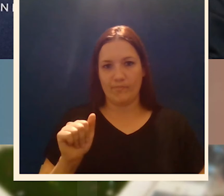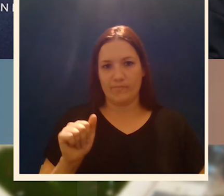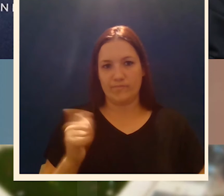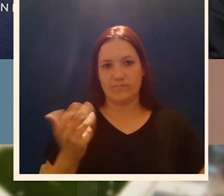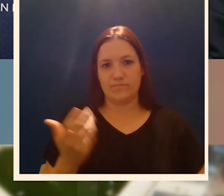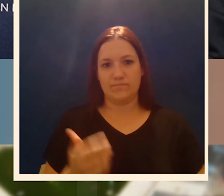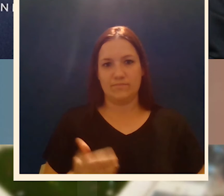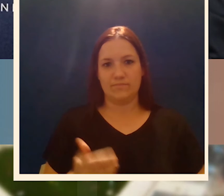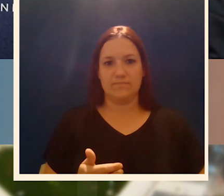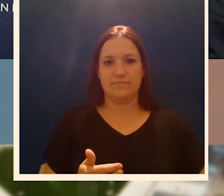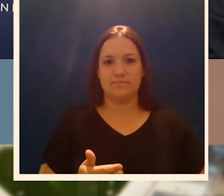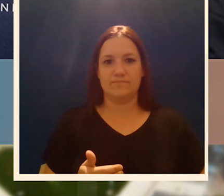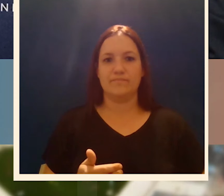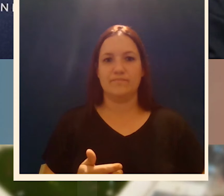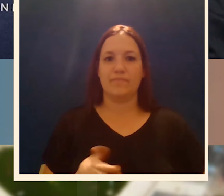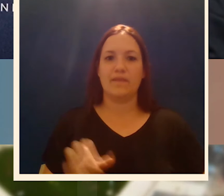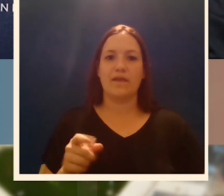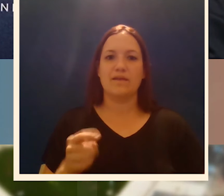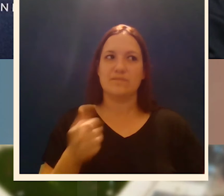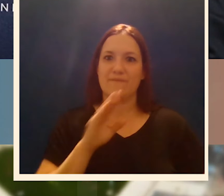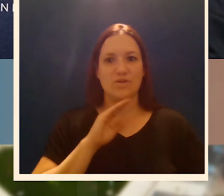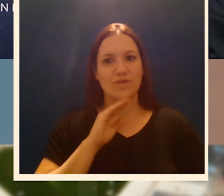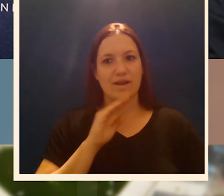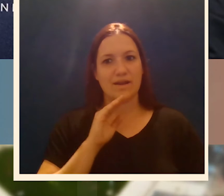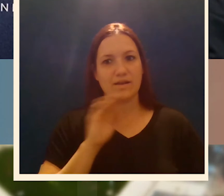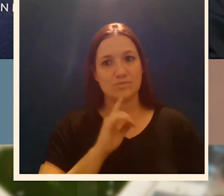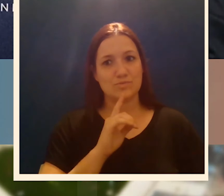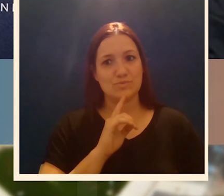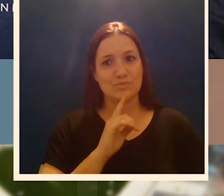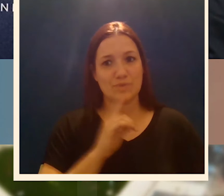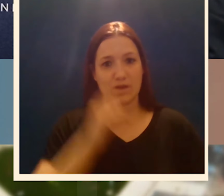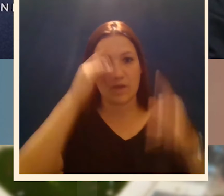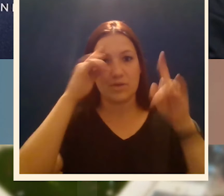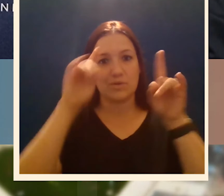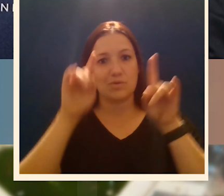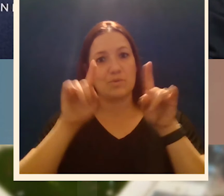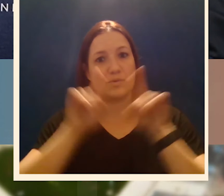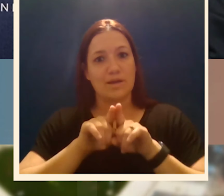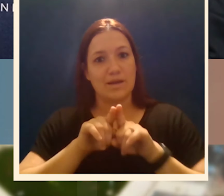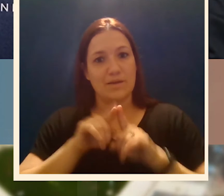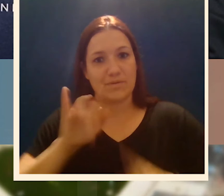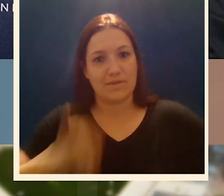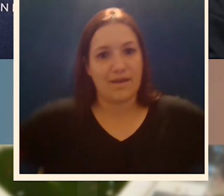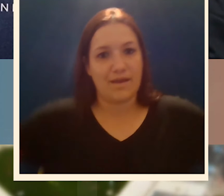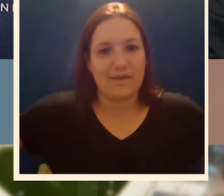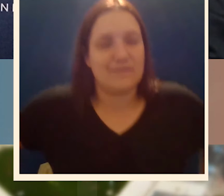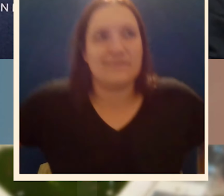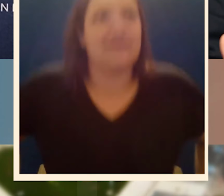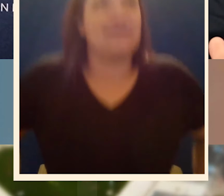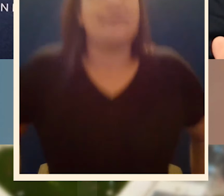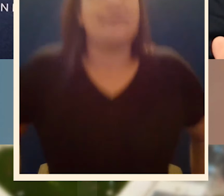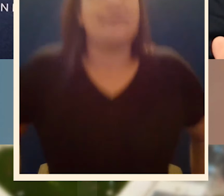writing. We're all exhausted. We're exhausted in the hospital setting. We'd love to be able to stop wearing masks and get back to,